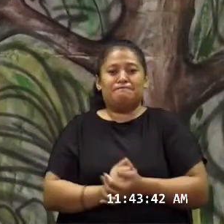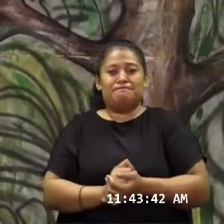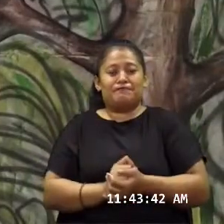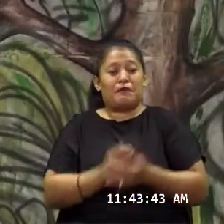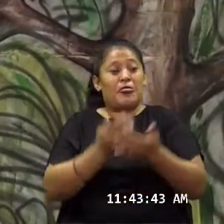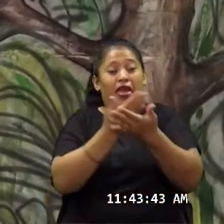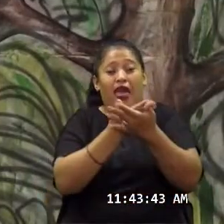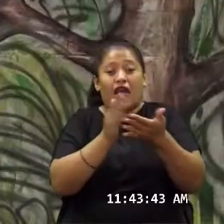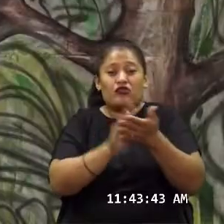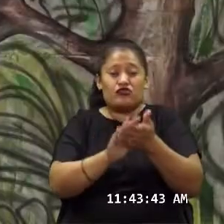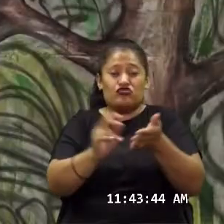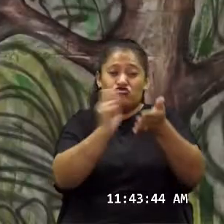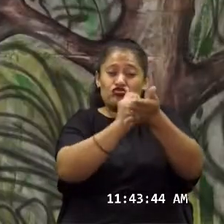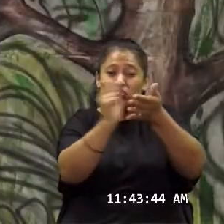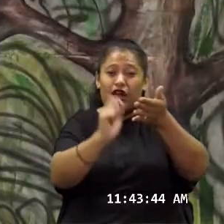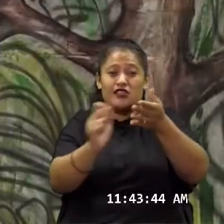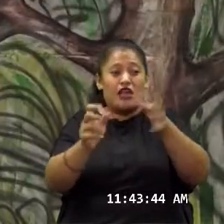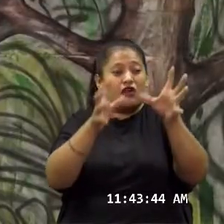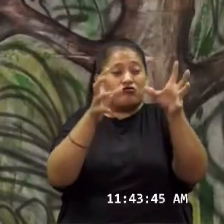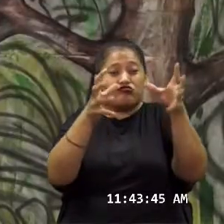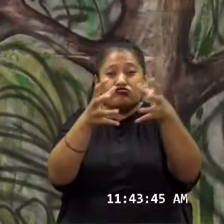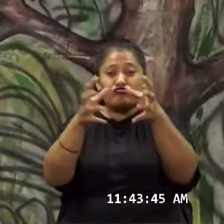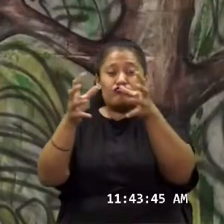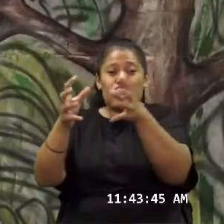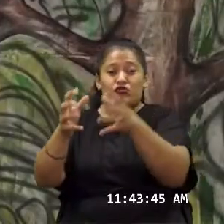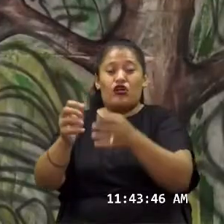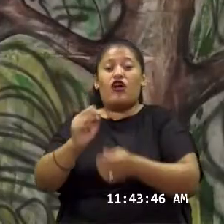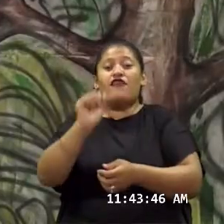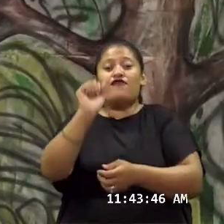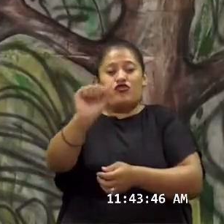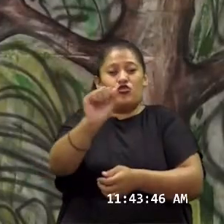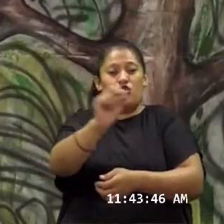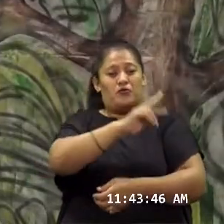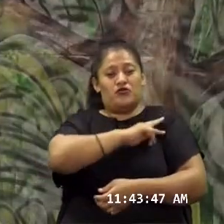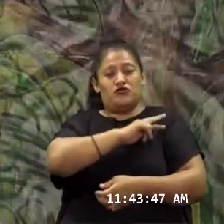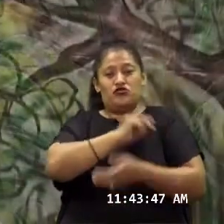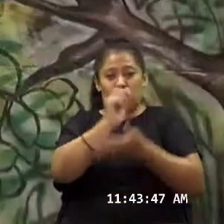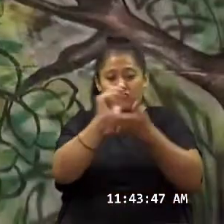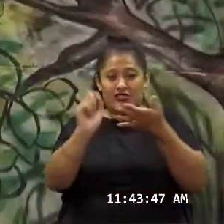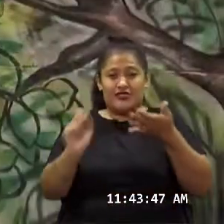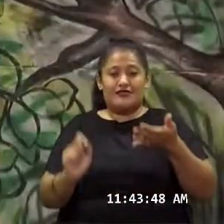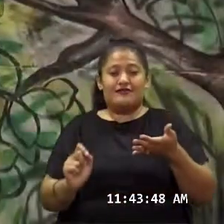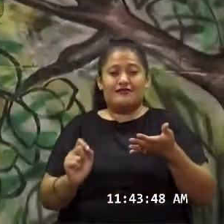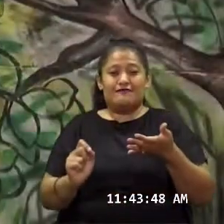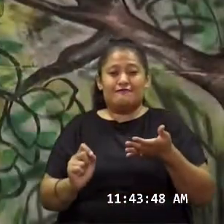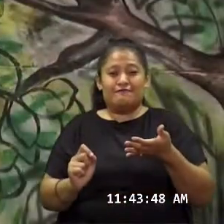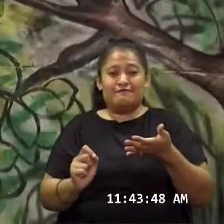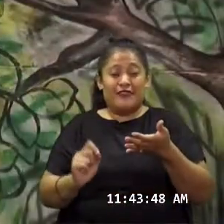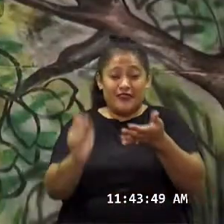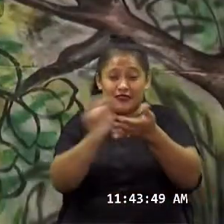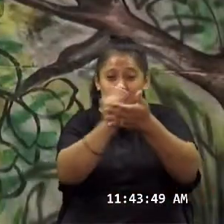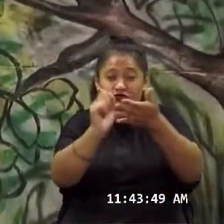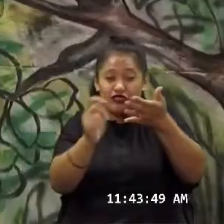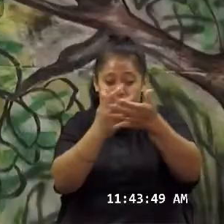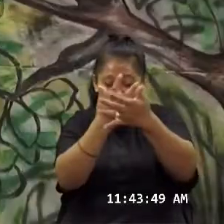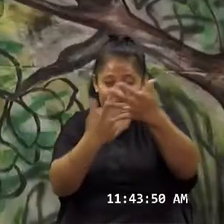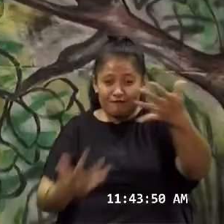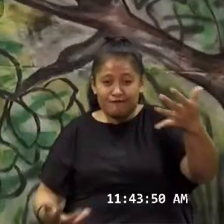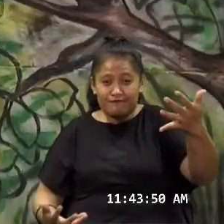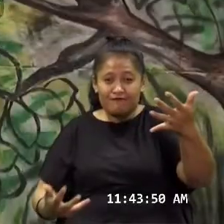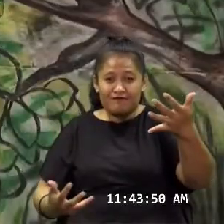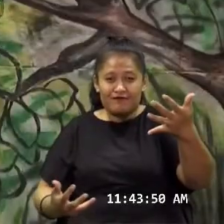a well-structured paragraph for personal writing. Essay writing may seem daunting or